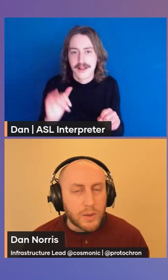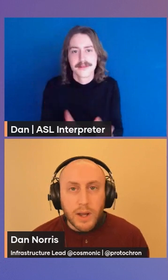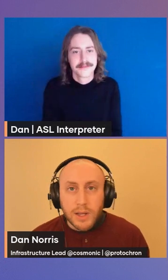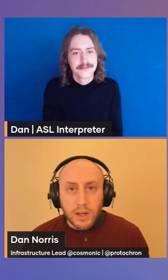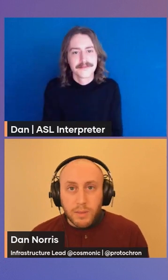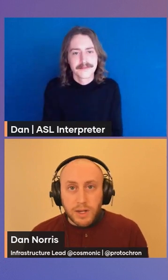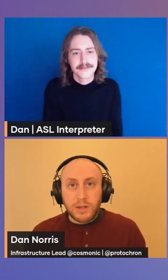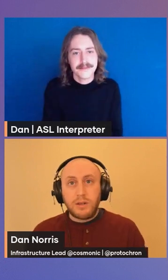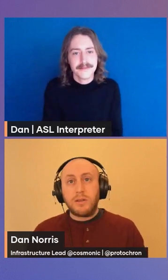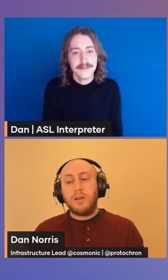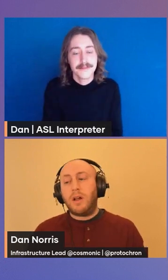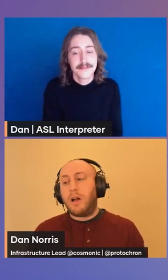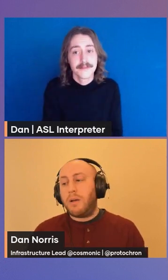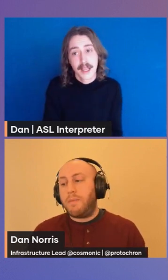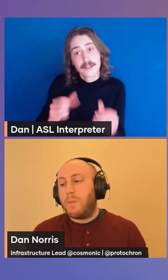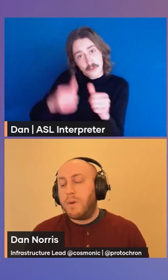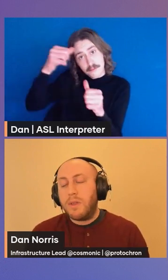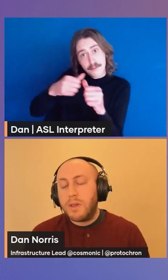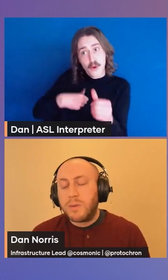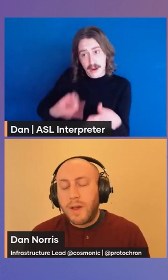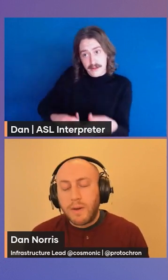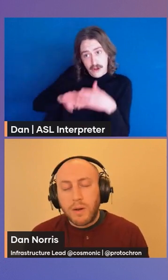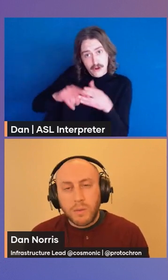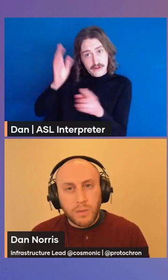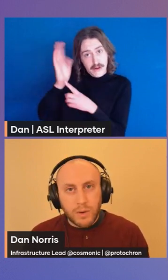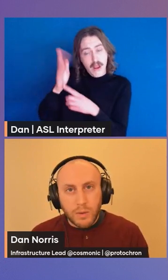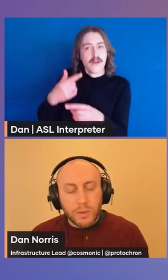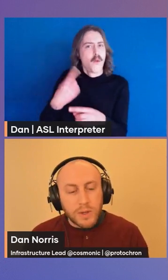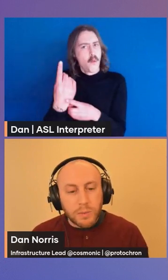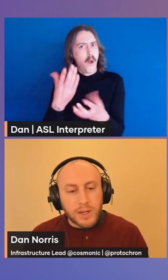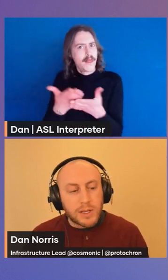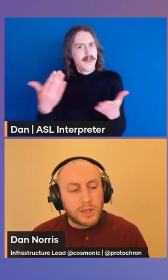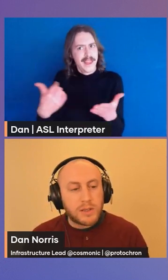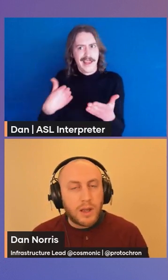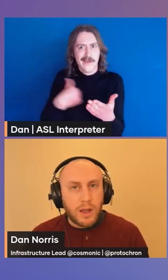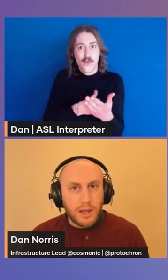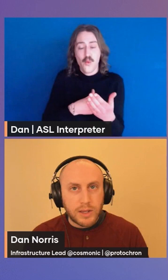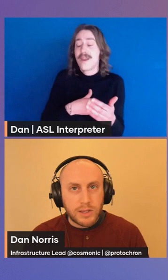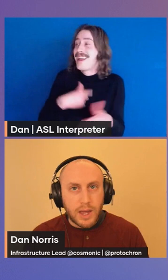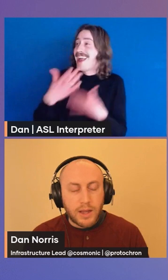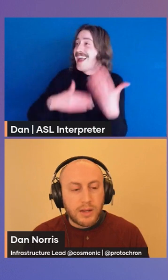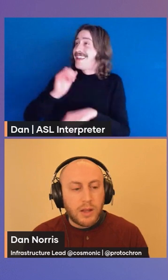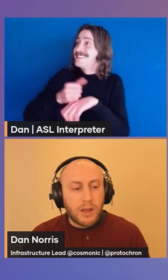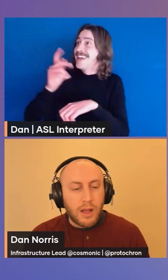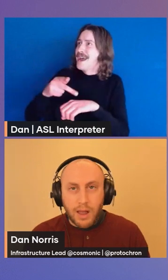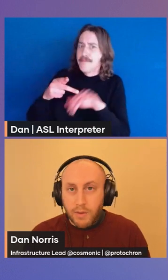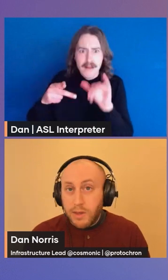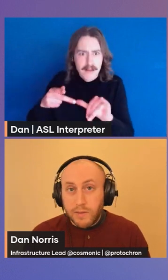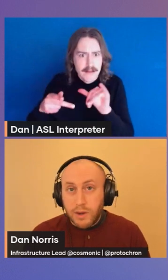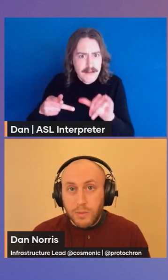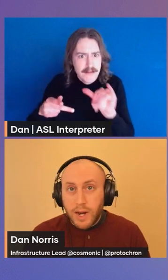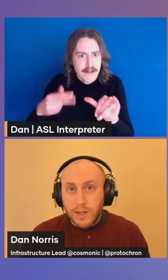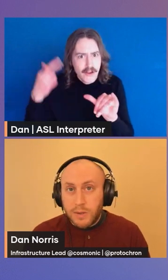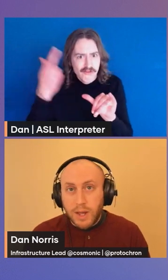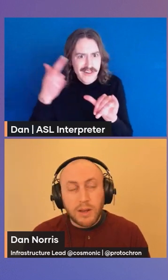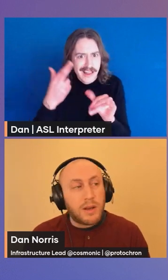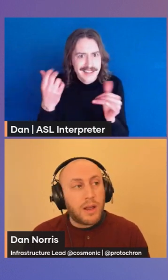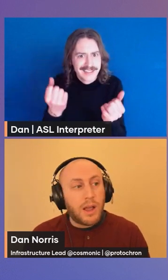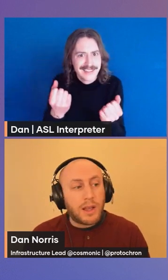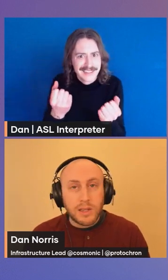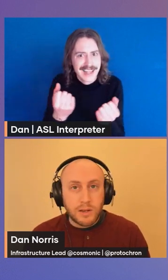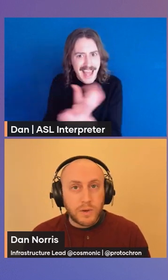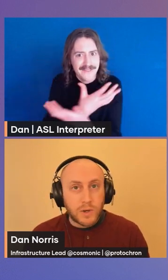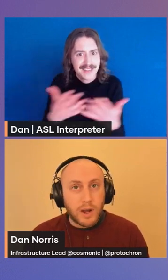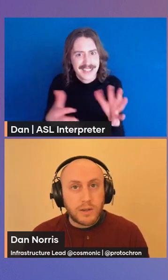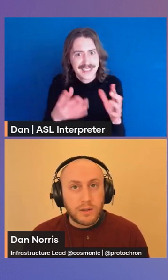So as I had mentioned, one of the things we found out when we were going through this process is that everything's very Kubernetes dependent,